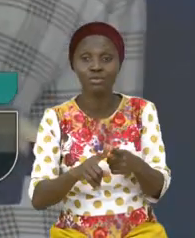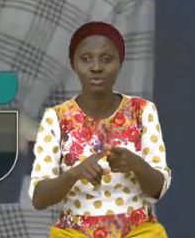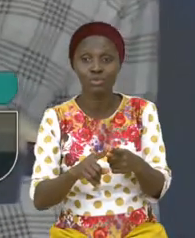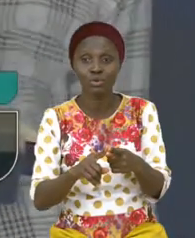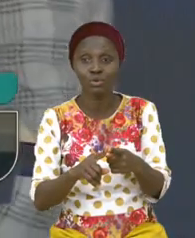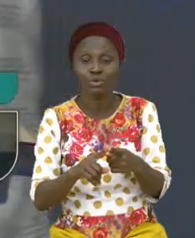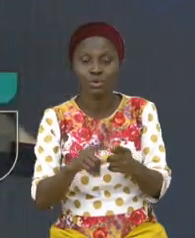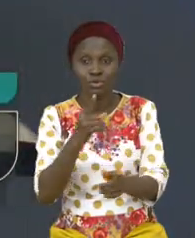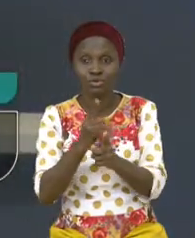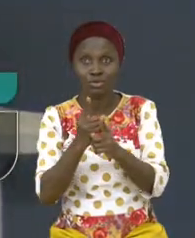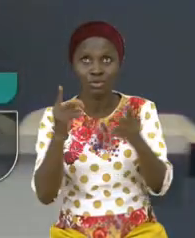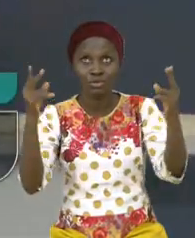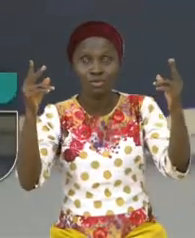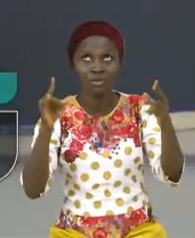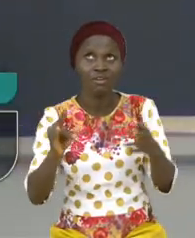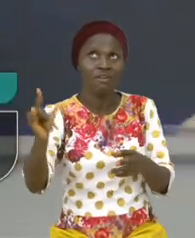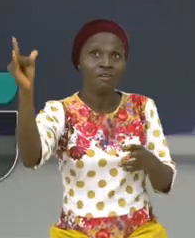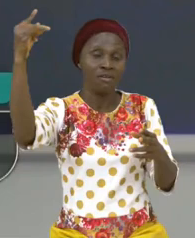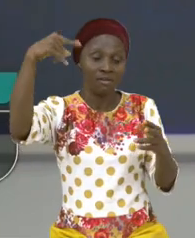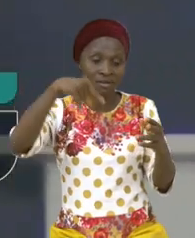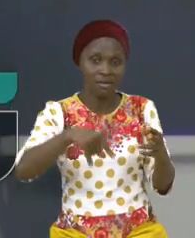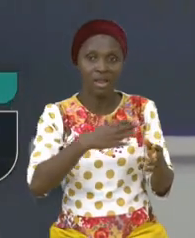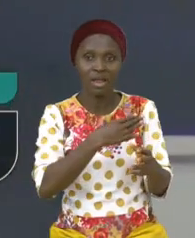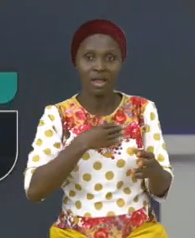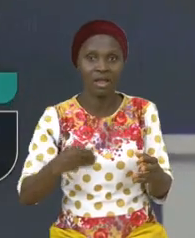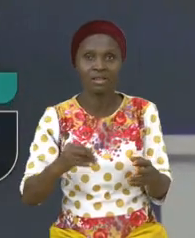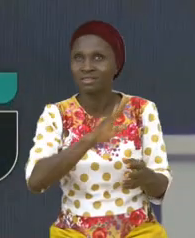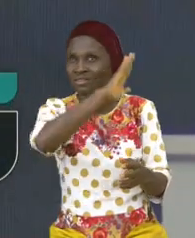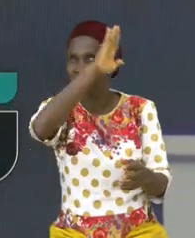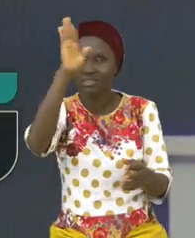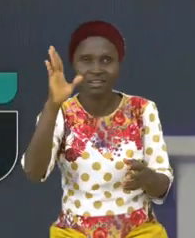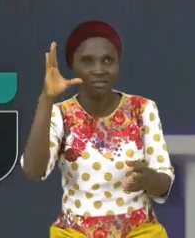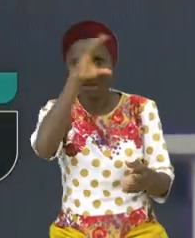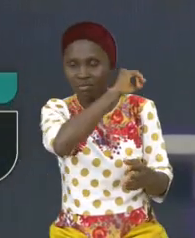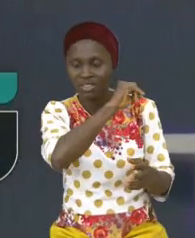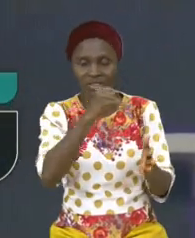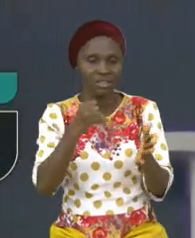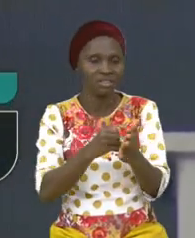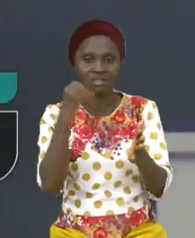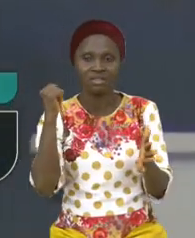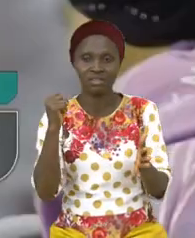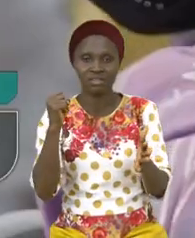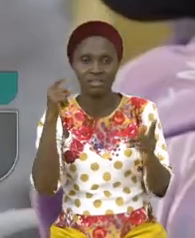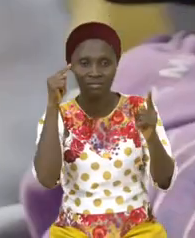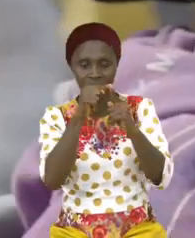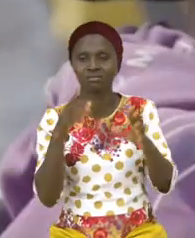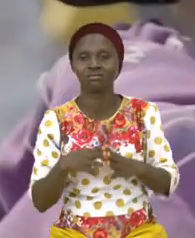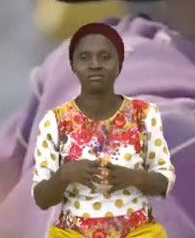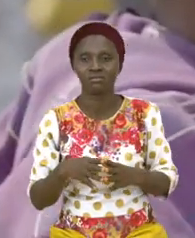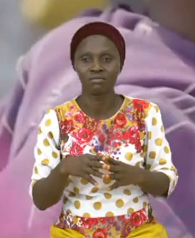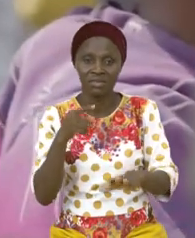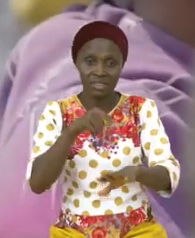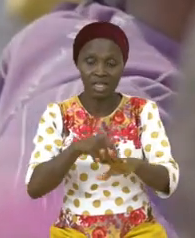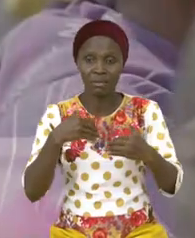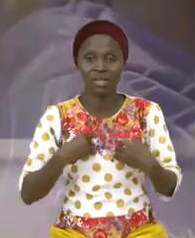dive down. And he never misses his target. The time has come for you. You